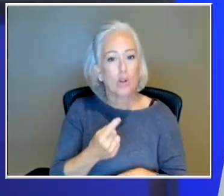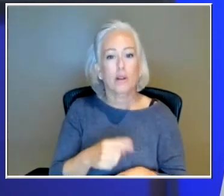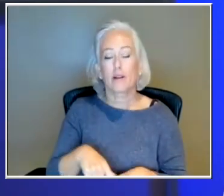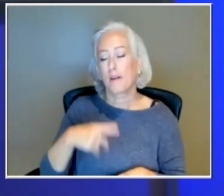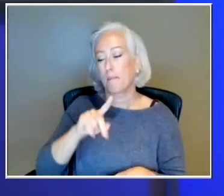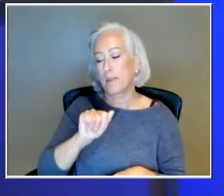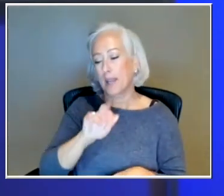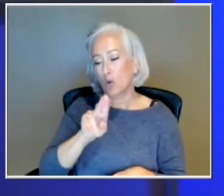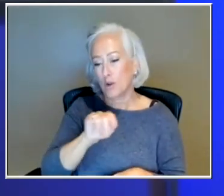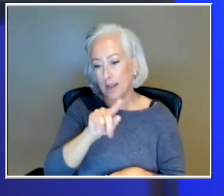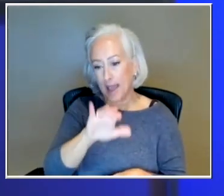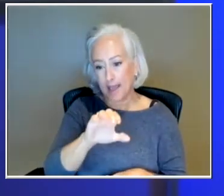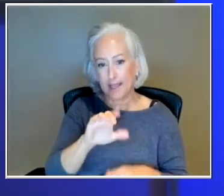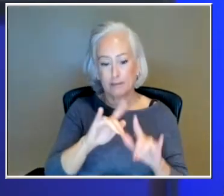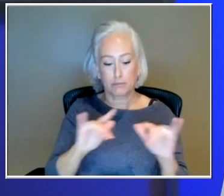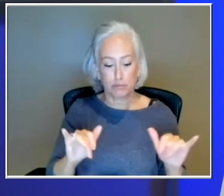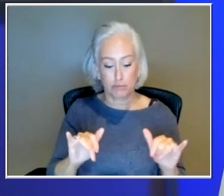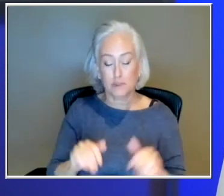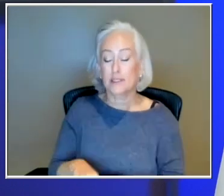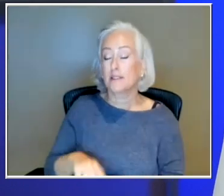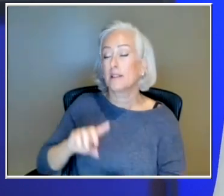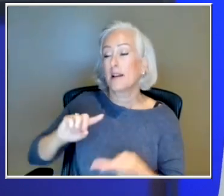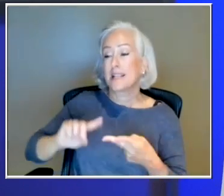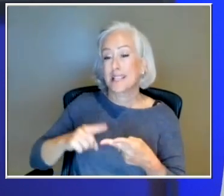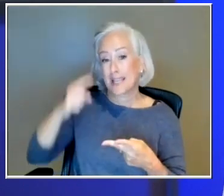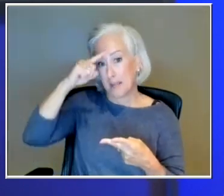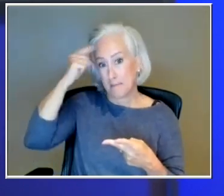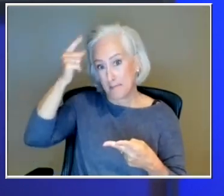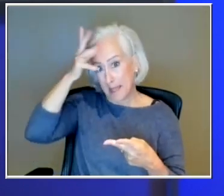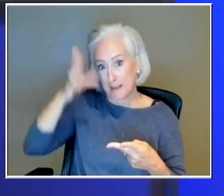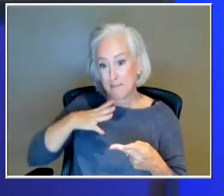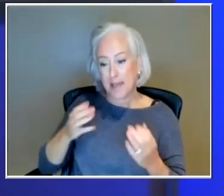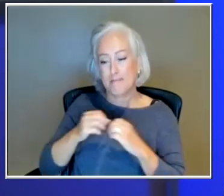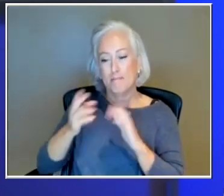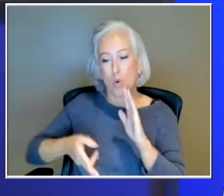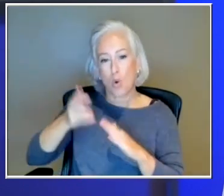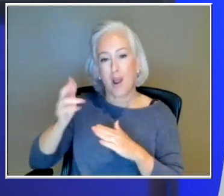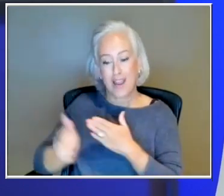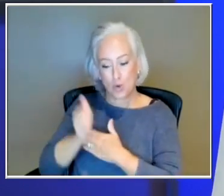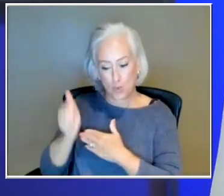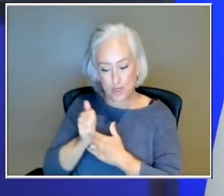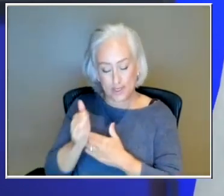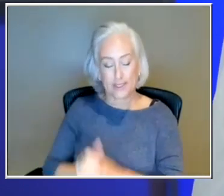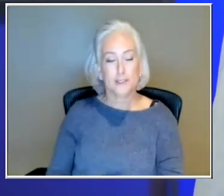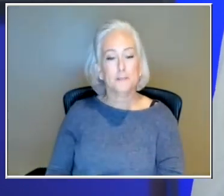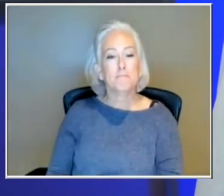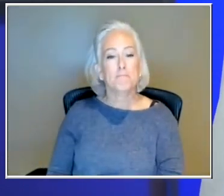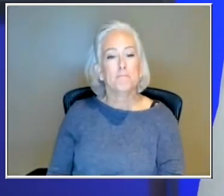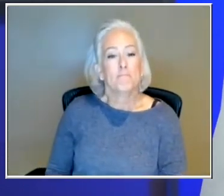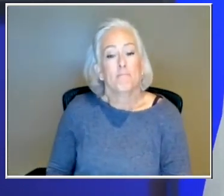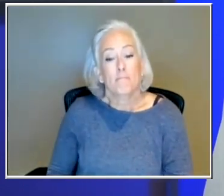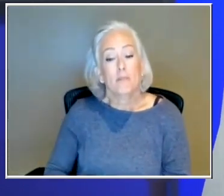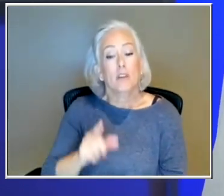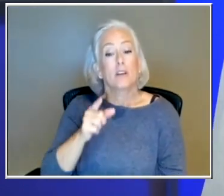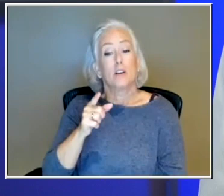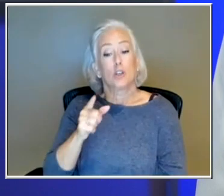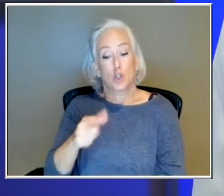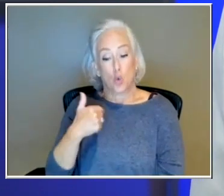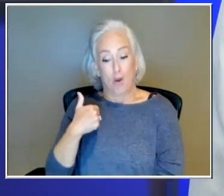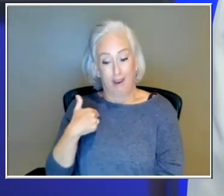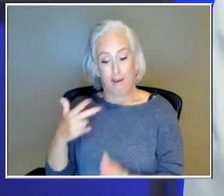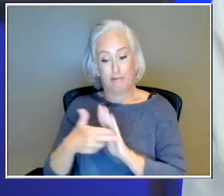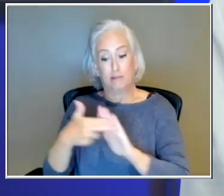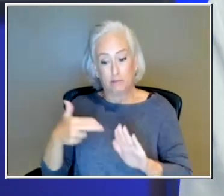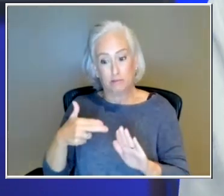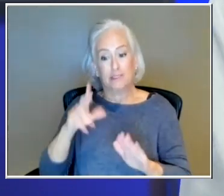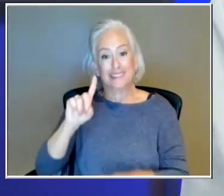then black men are at a higher risk. So that would be one way to think about it. The other way that we often talk about is once you've been diagnosed with prostate cancer, there is